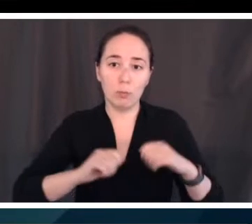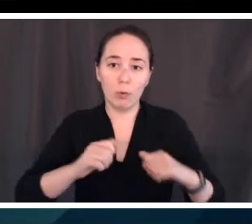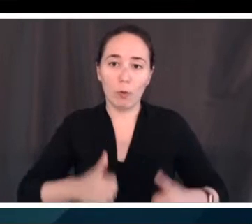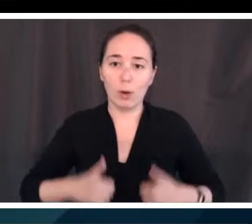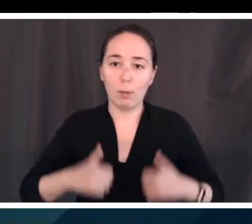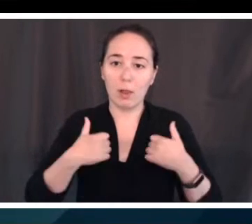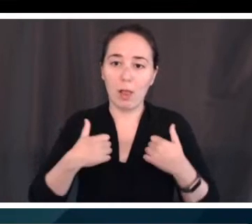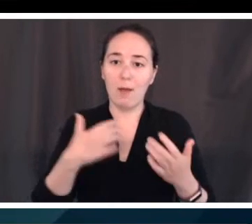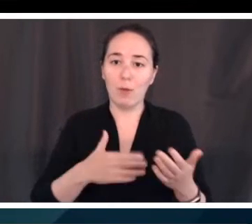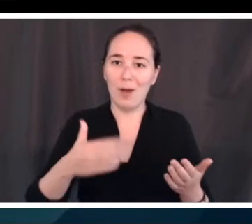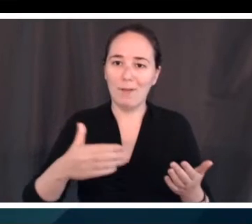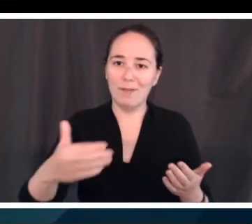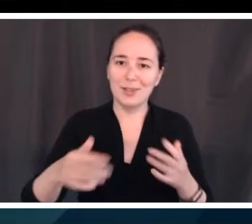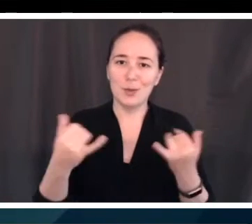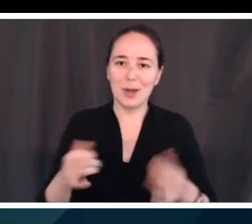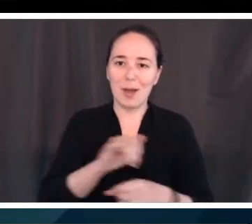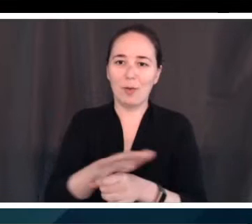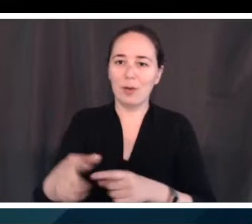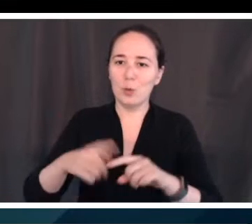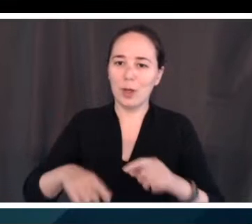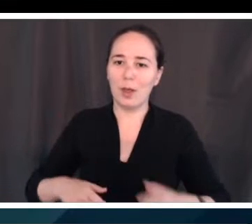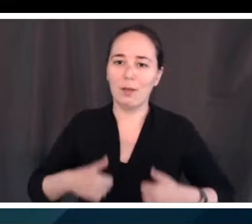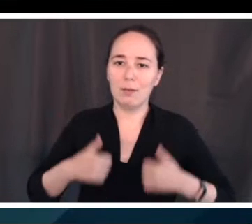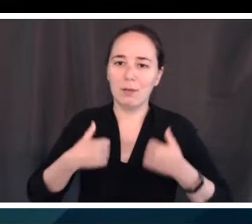been like for you during the pandemic?